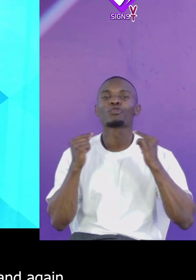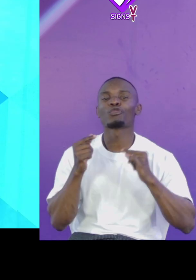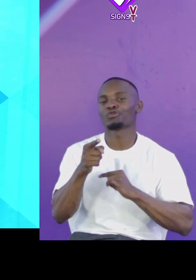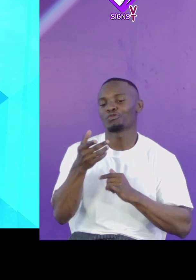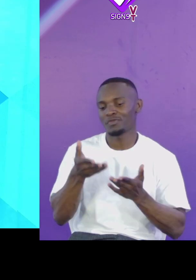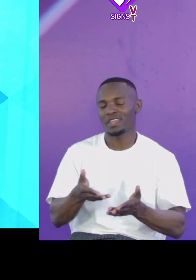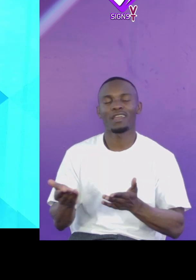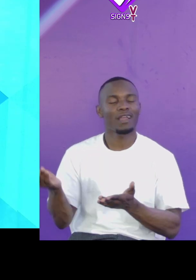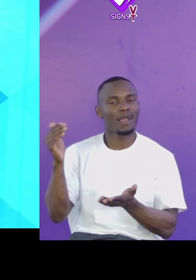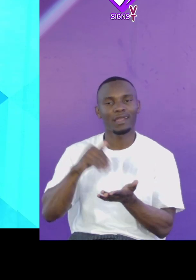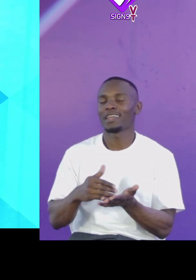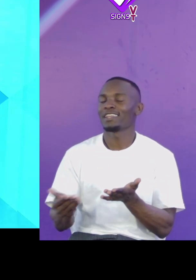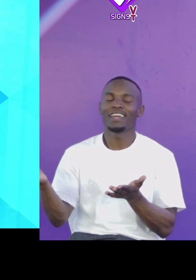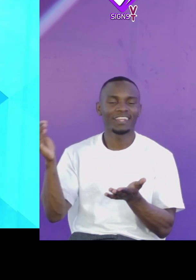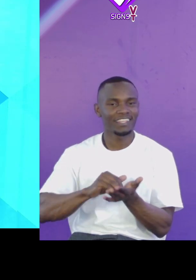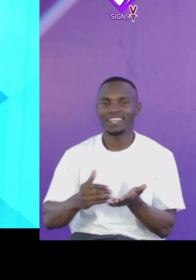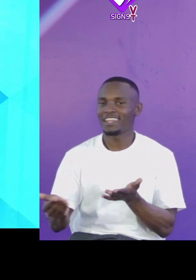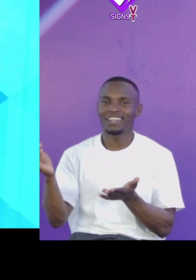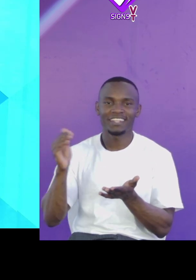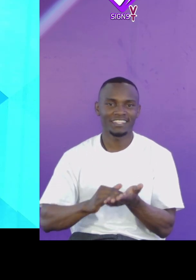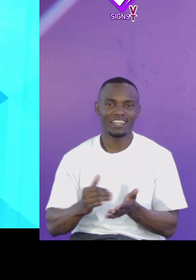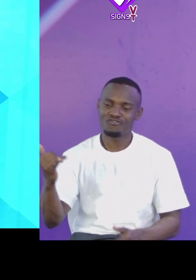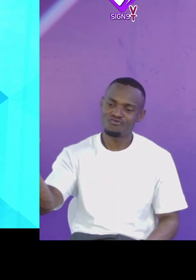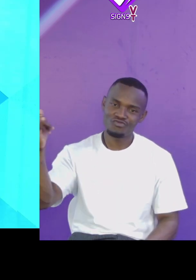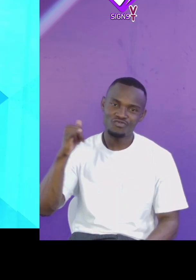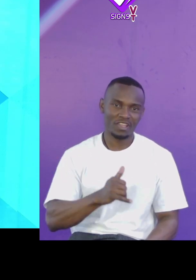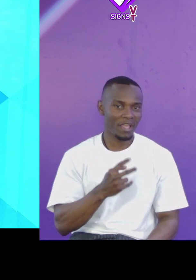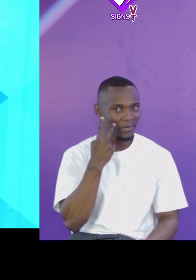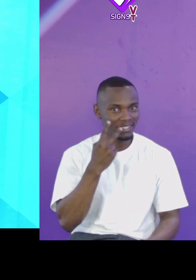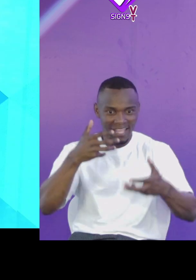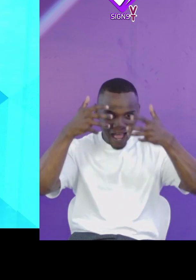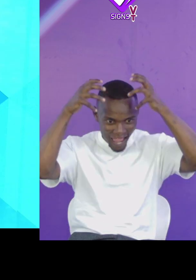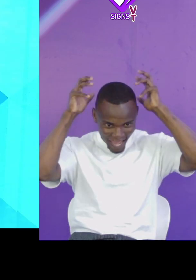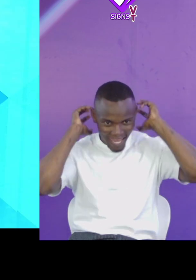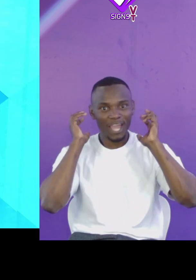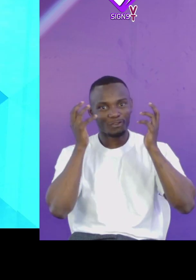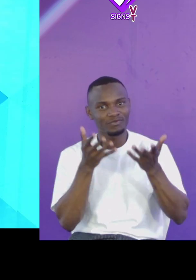and again. Come and see the lions in Kenya.